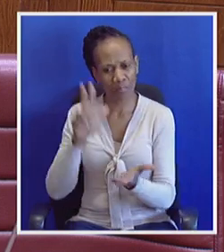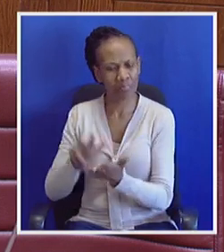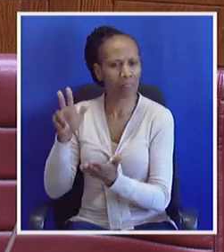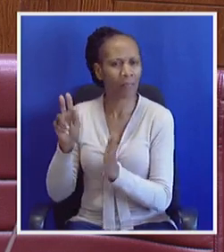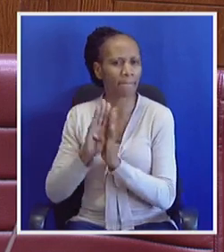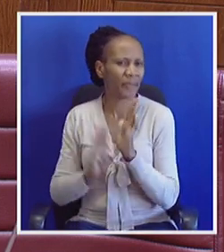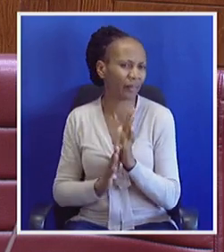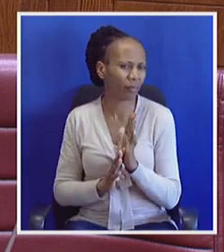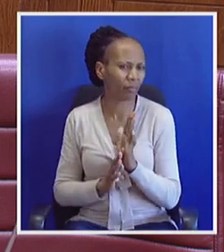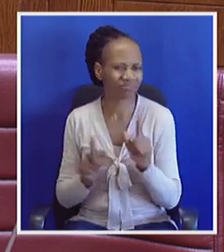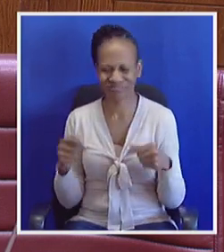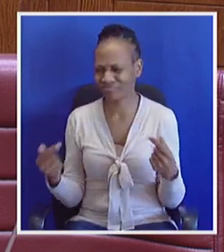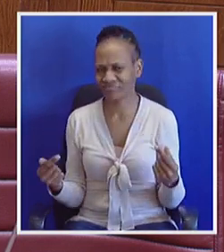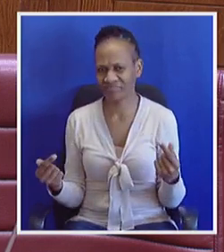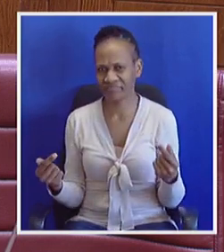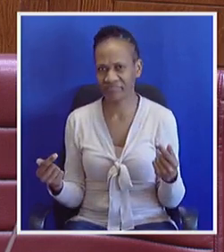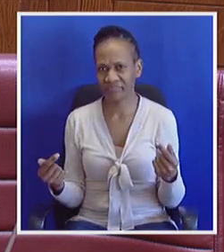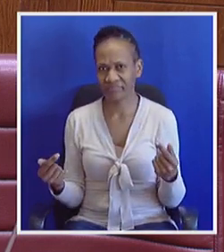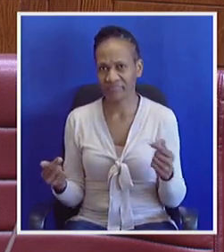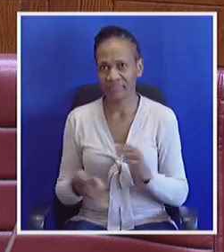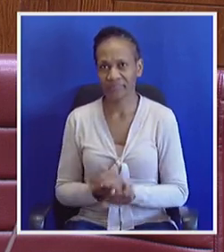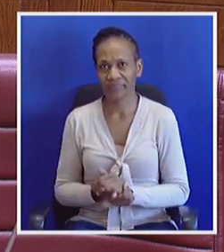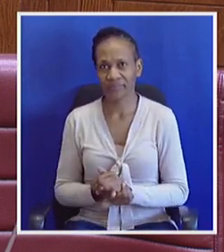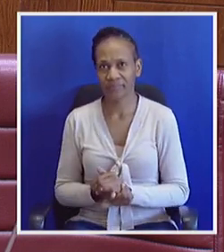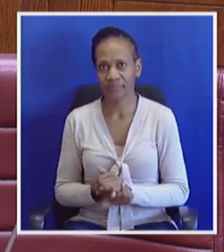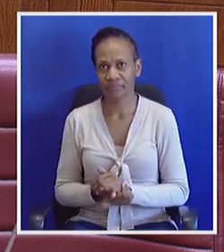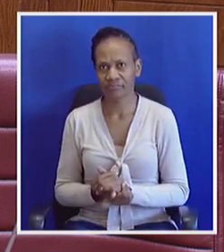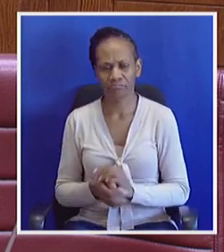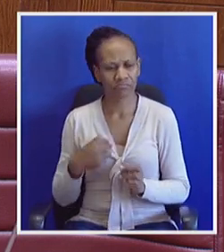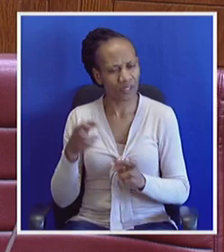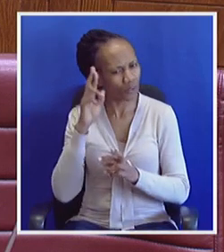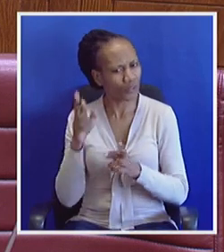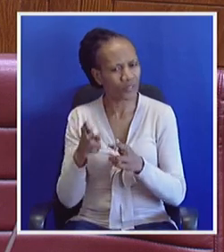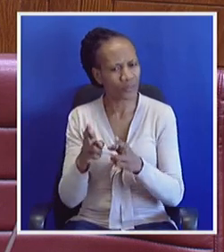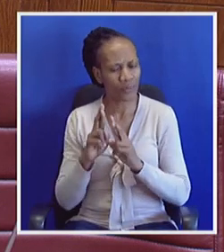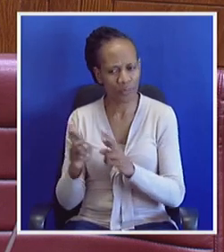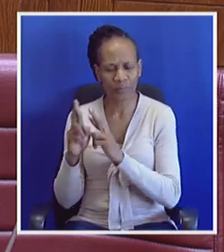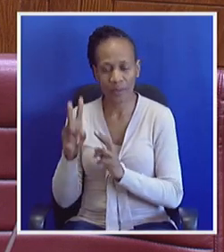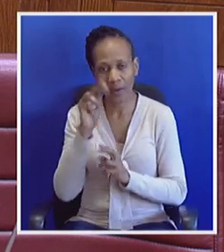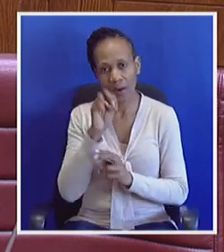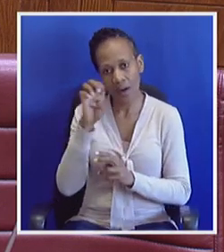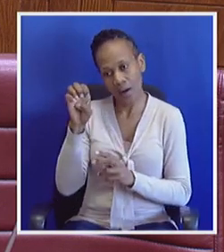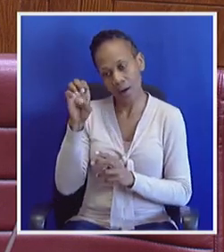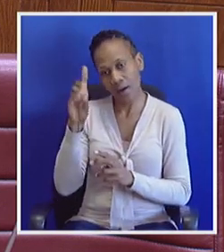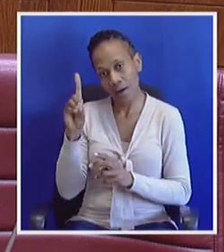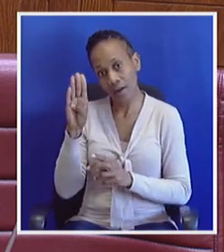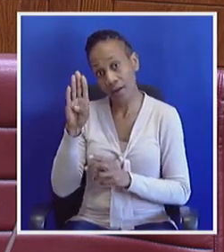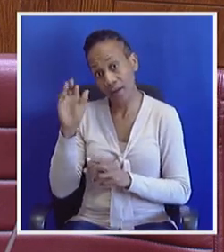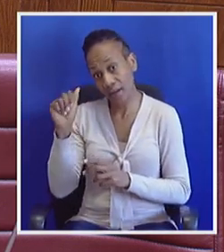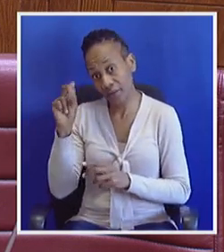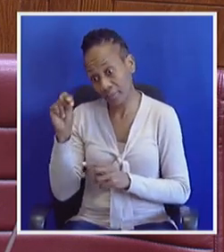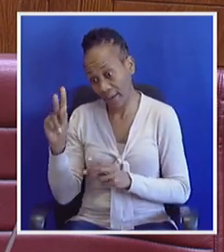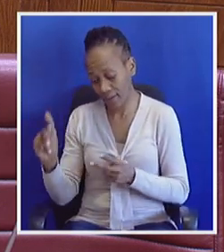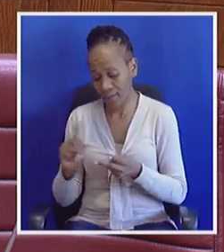that. Then, apart from that, there are reports that Nedbank refused to roll over of the debt, as well